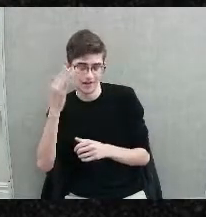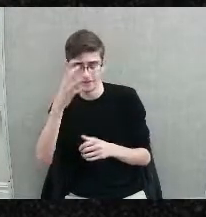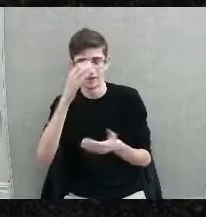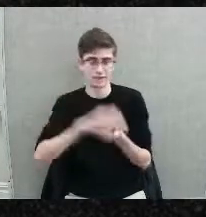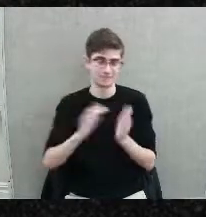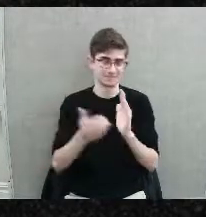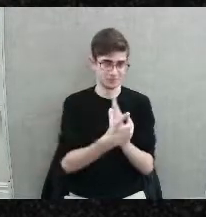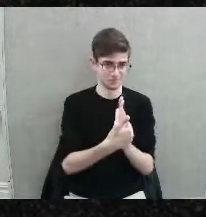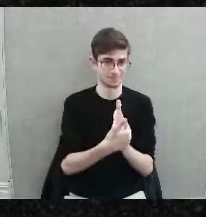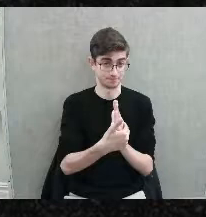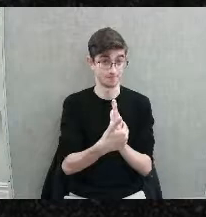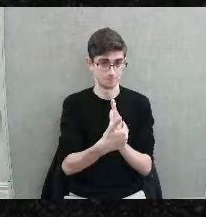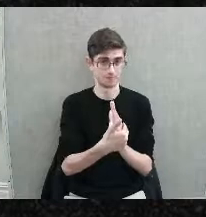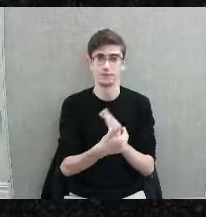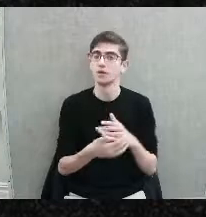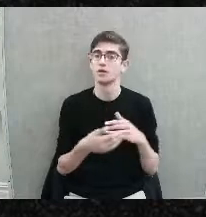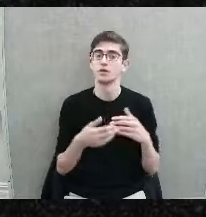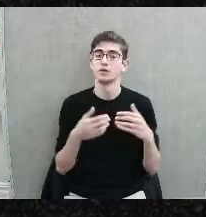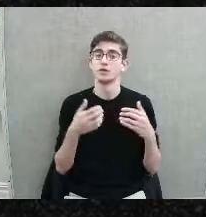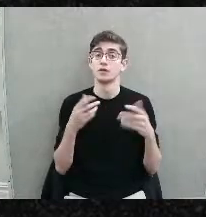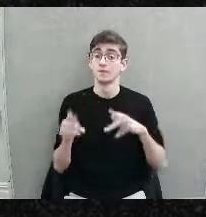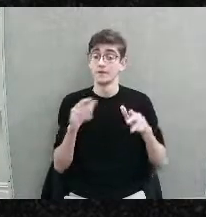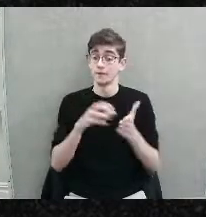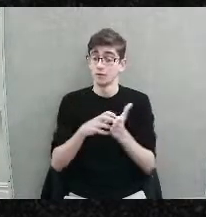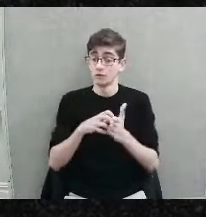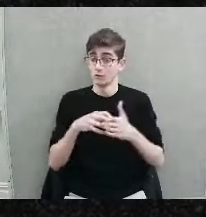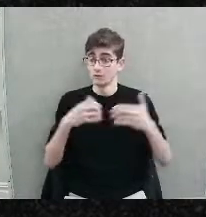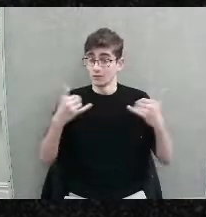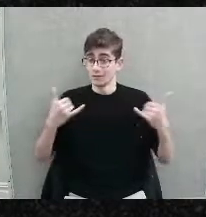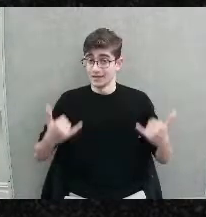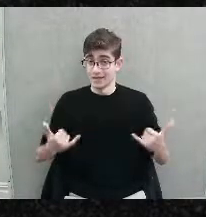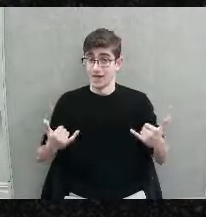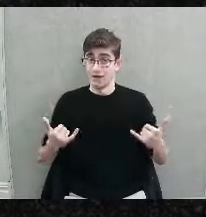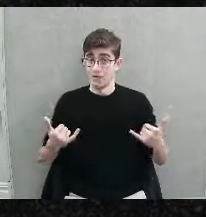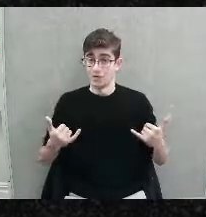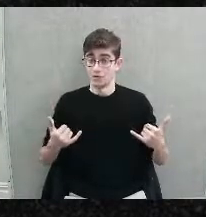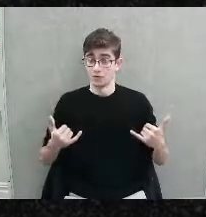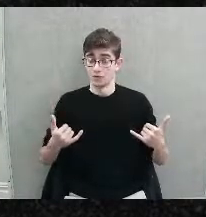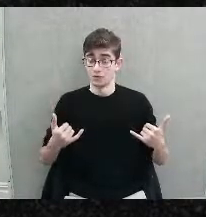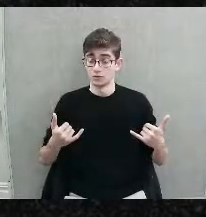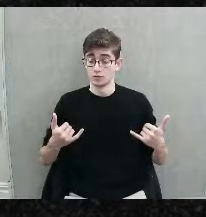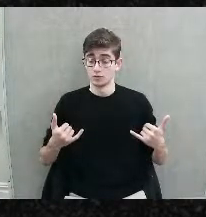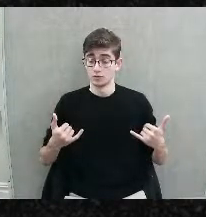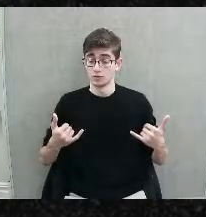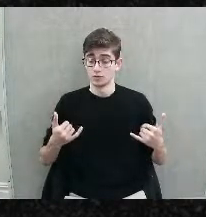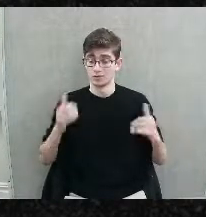that who is vulnerable now, instead of when we wrote the chapter,